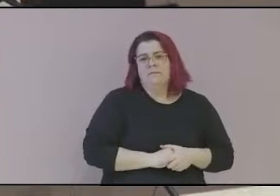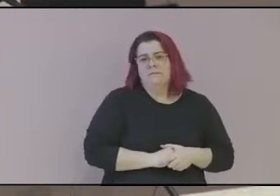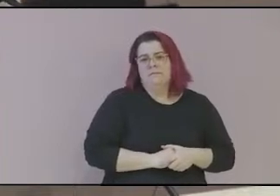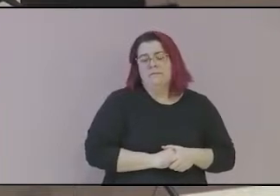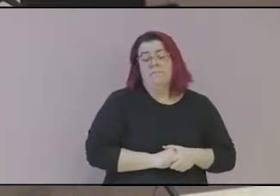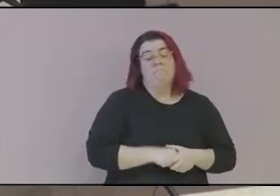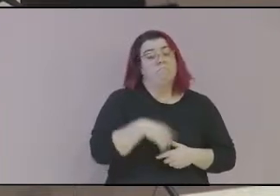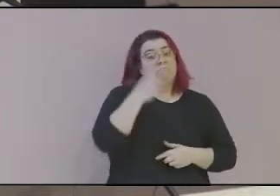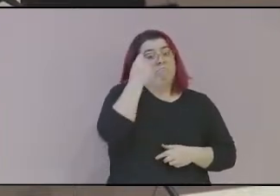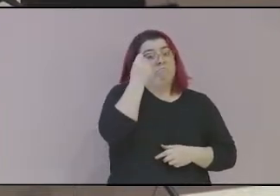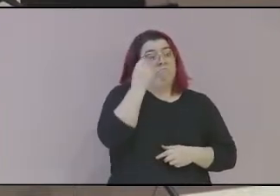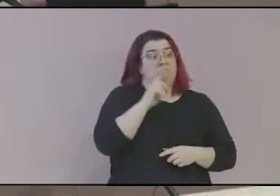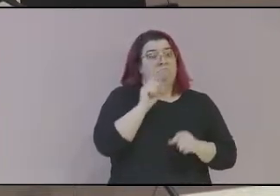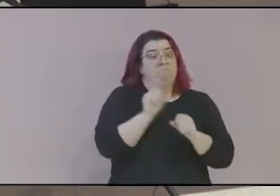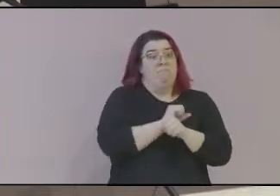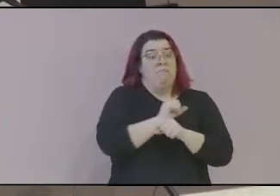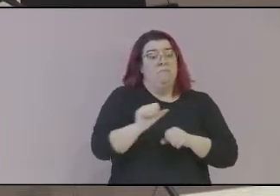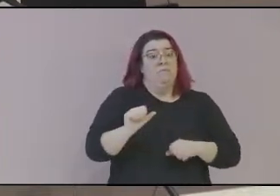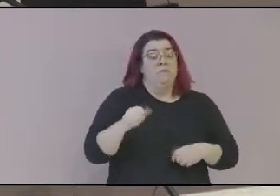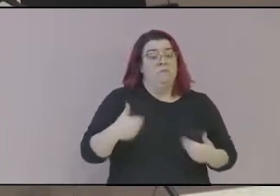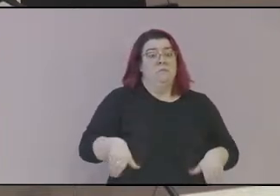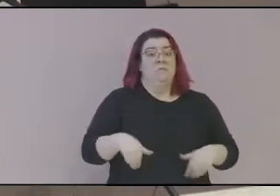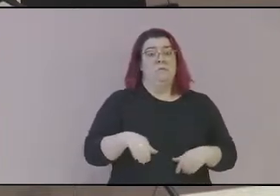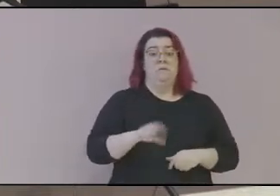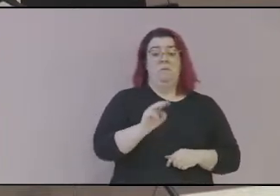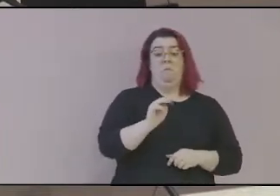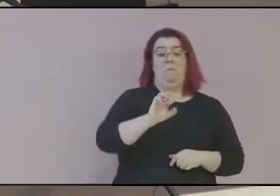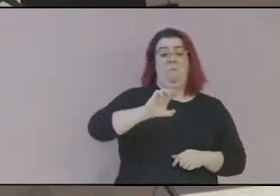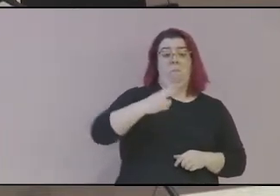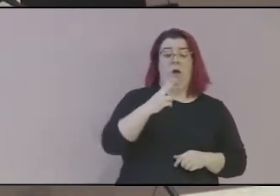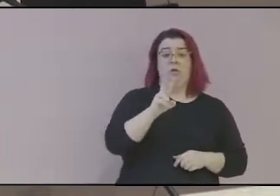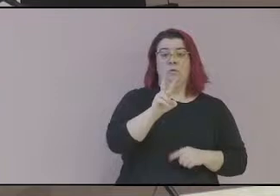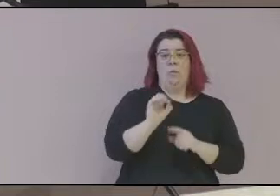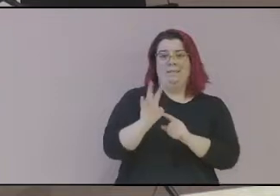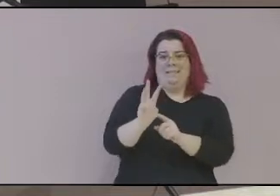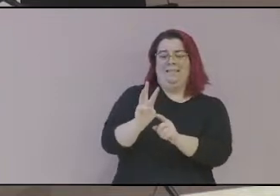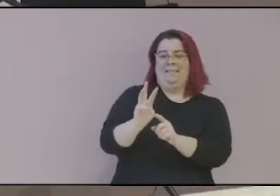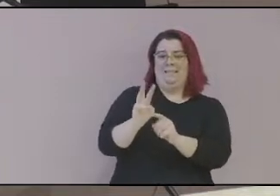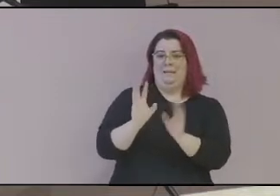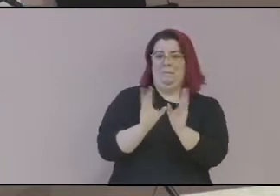Indeed, though, the minutes of a March 2006 meeting that